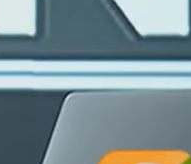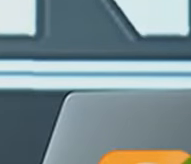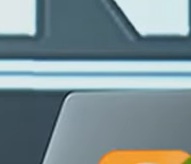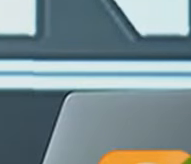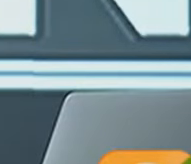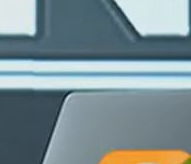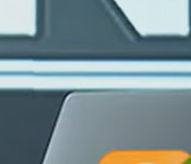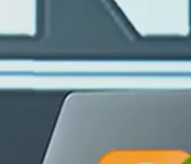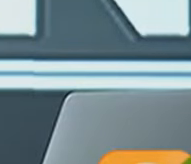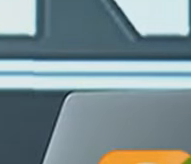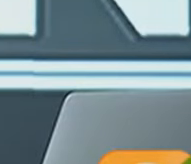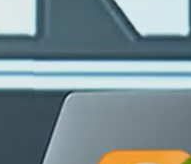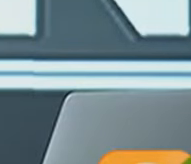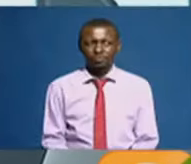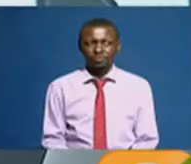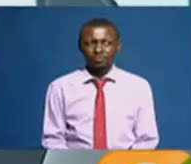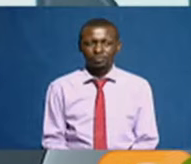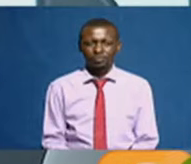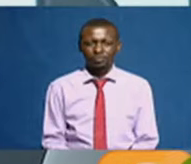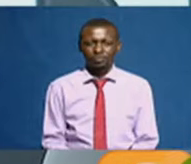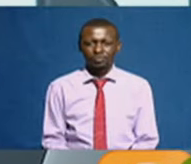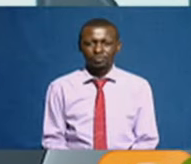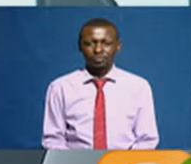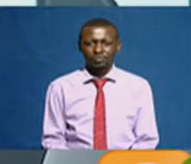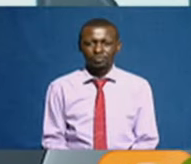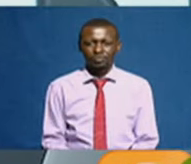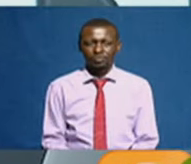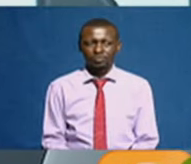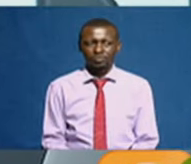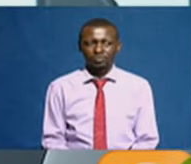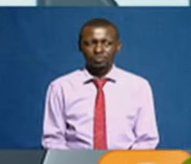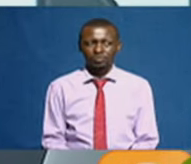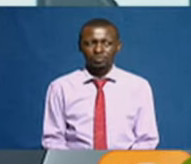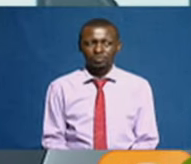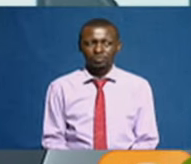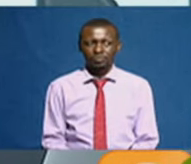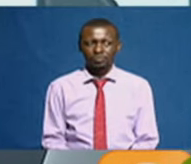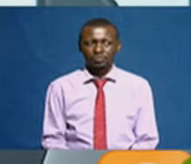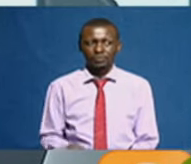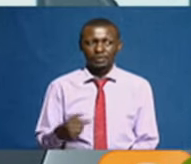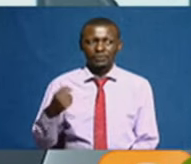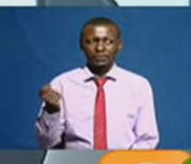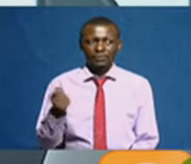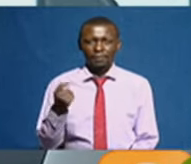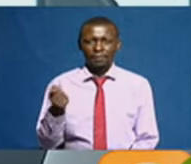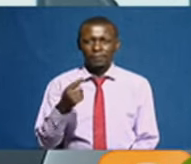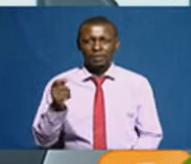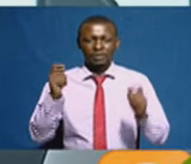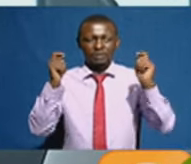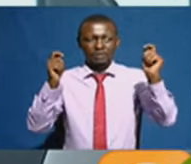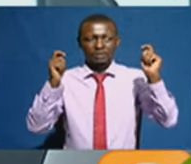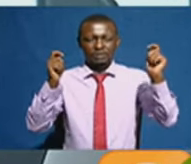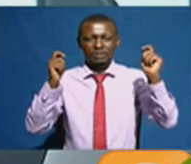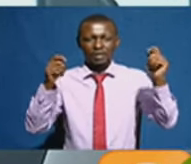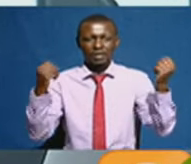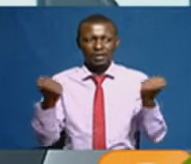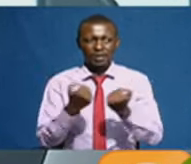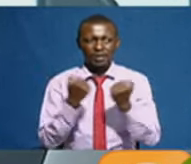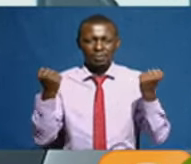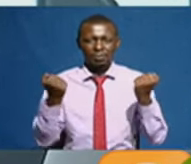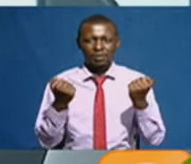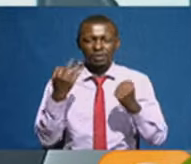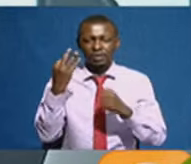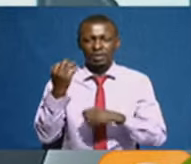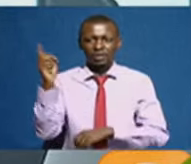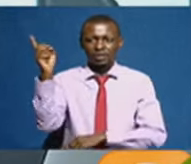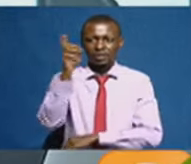And of course, that strike continues into what is now becoming a month-long strike. I think it'll be 30 days